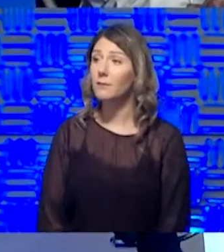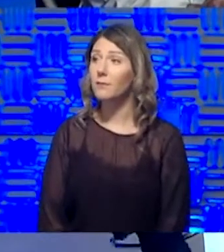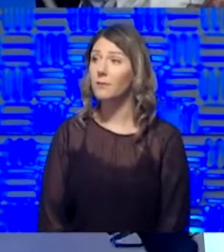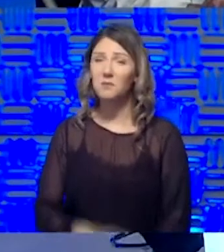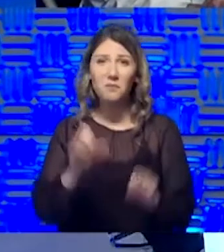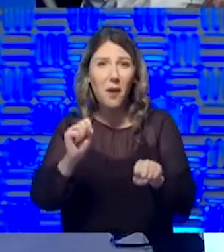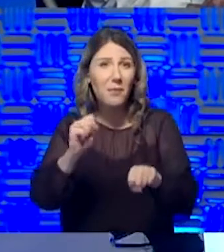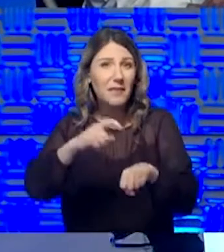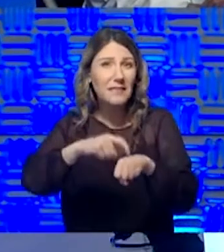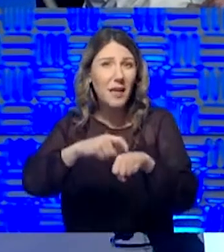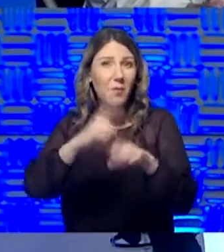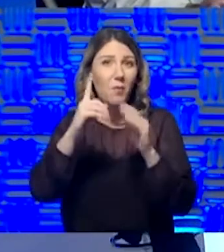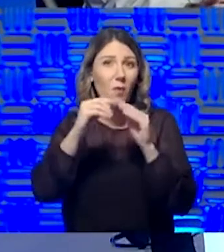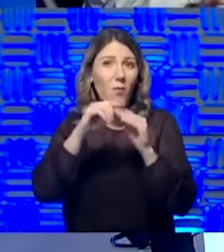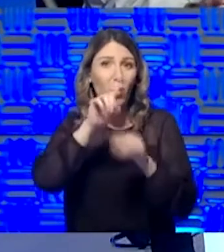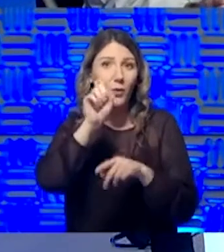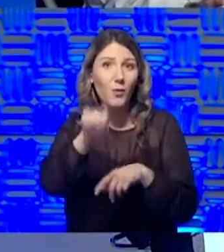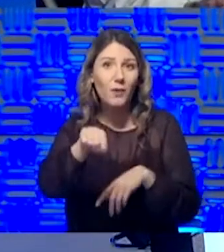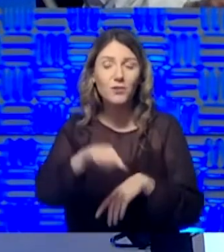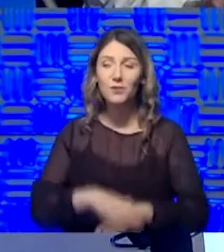Probably have time for one more question here.